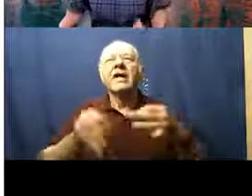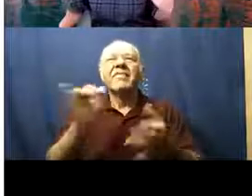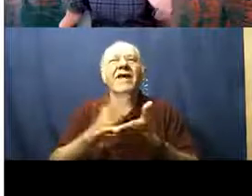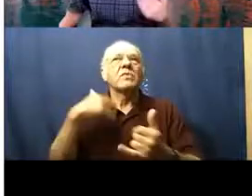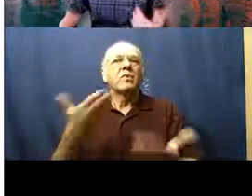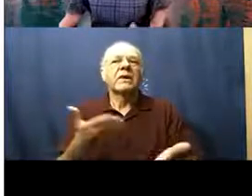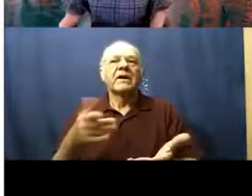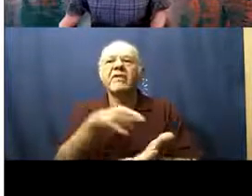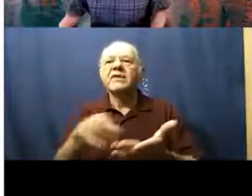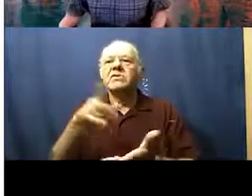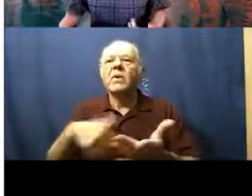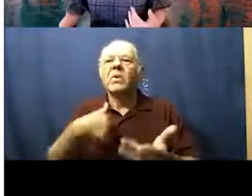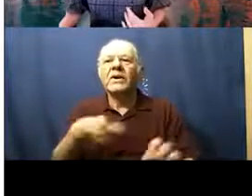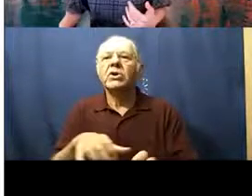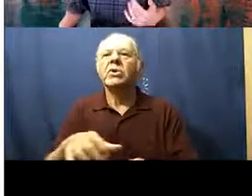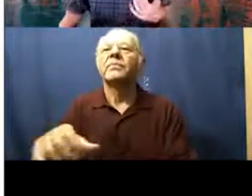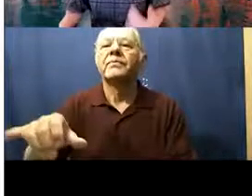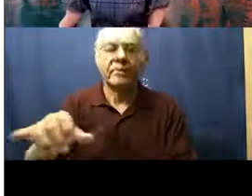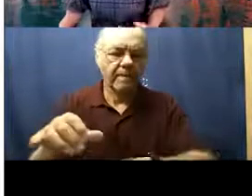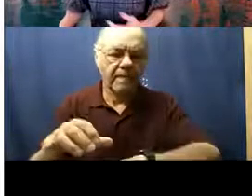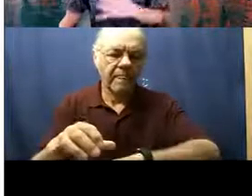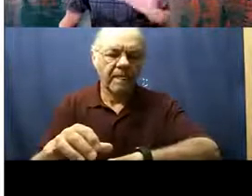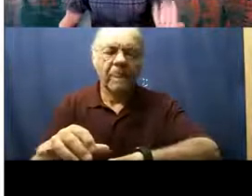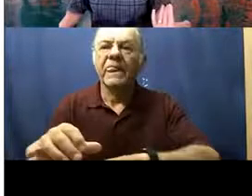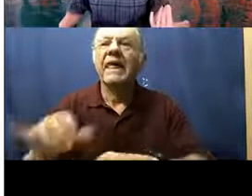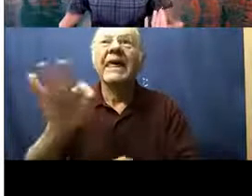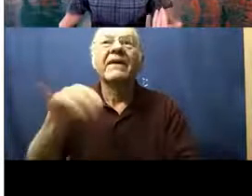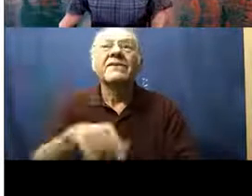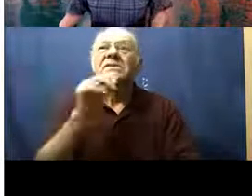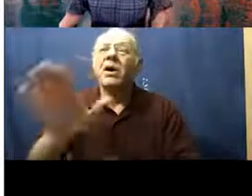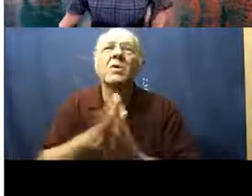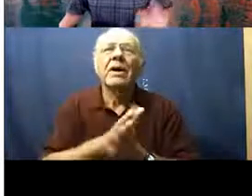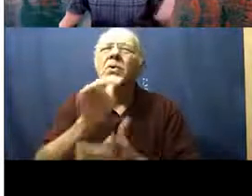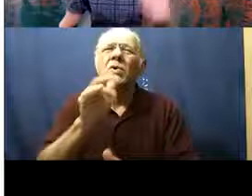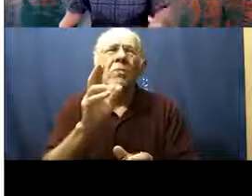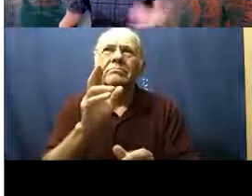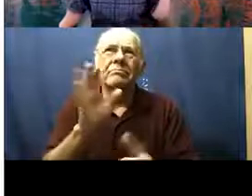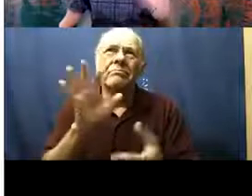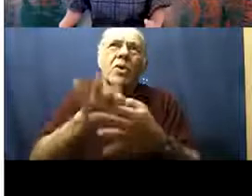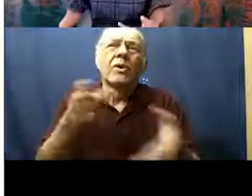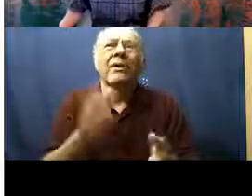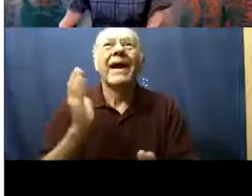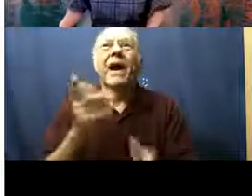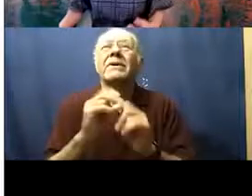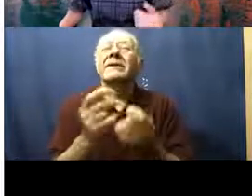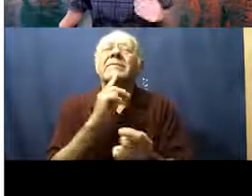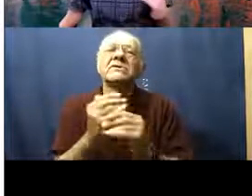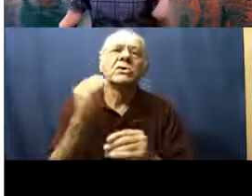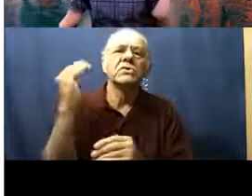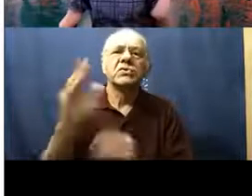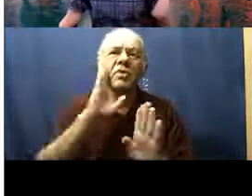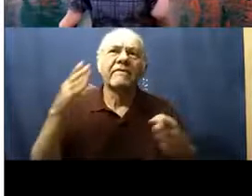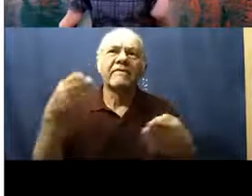here. This is what we do. If this stuff isn't your passion, like you don't belong in Medicaid, right? Our team is super focused